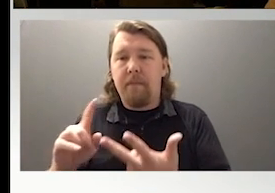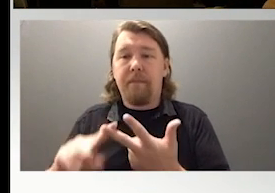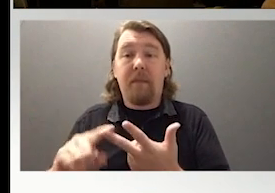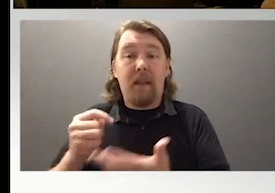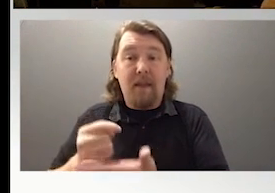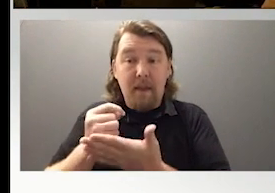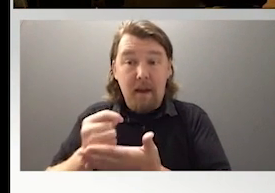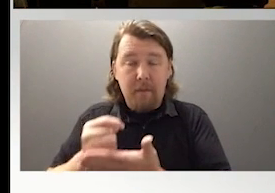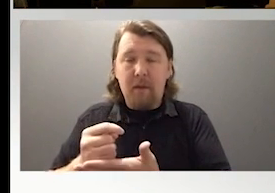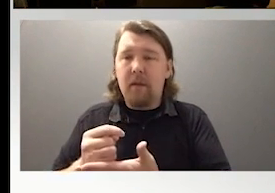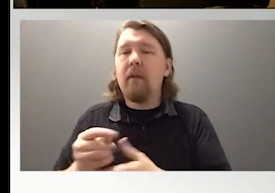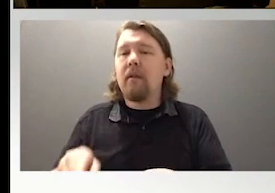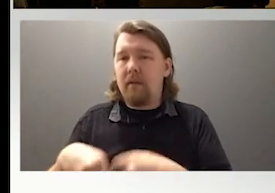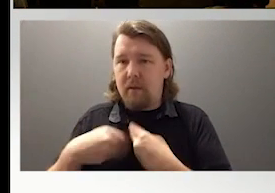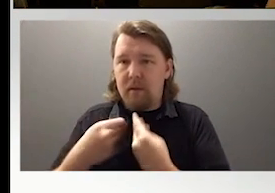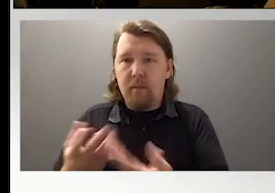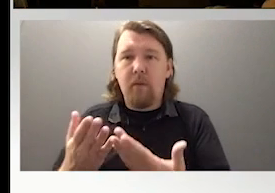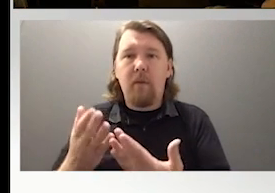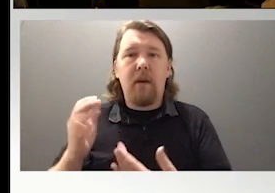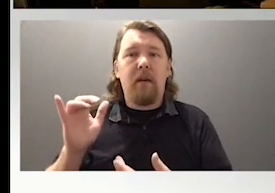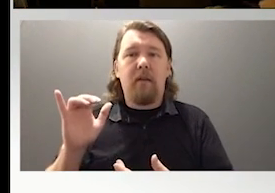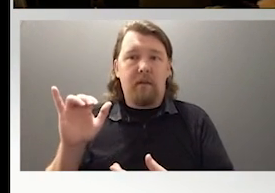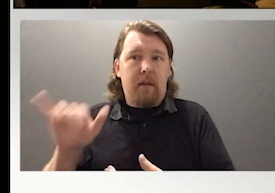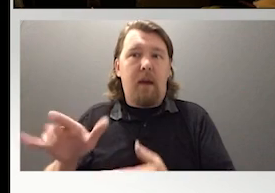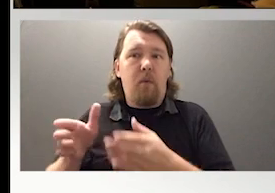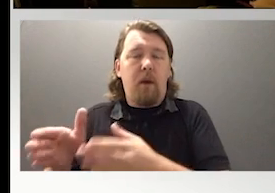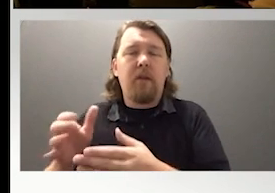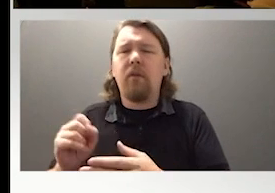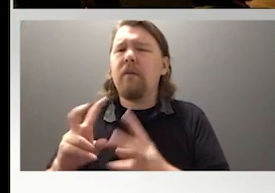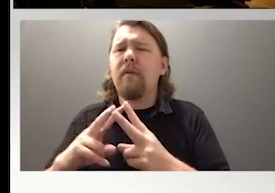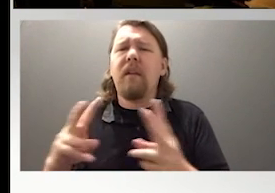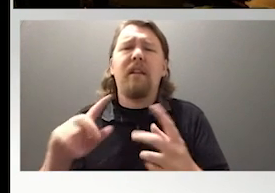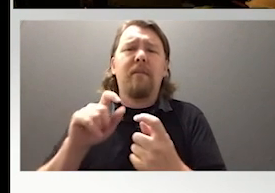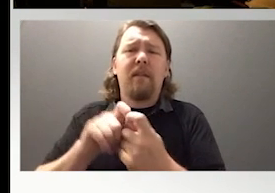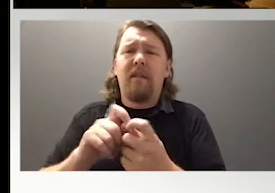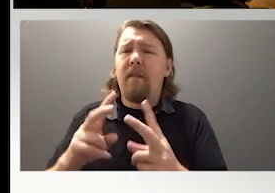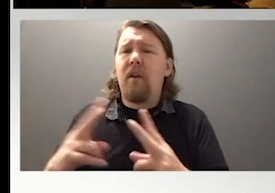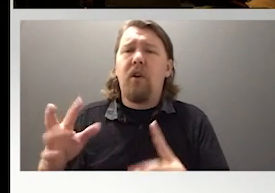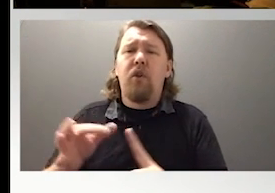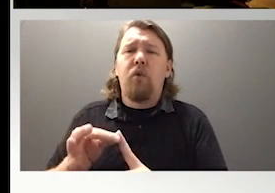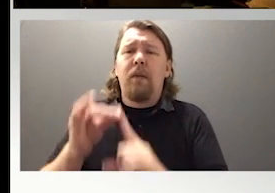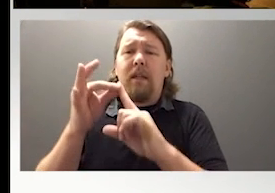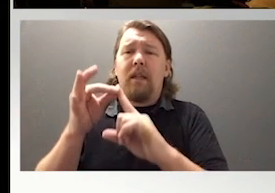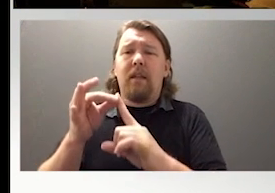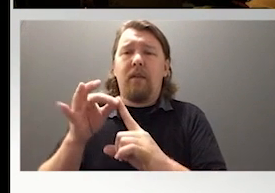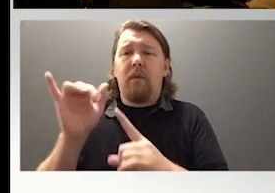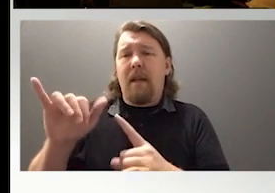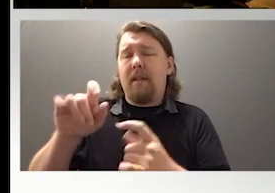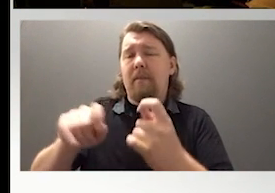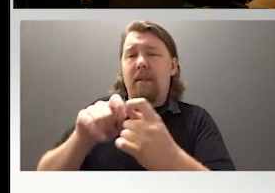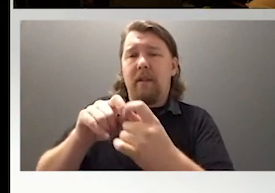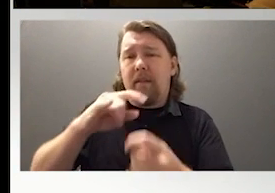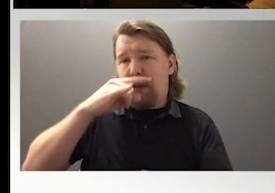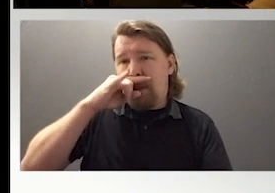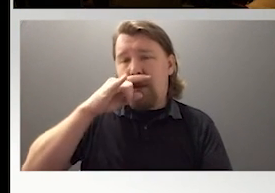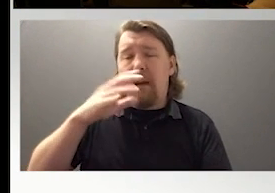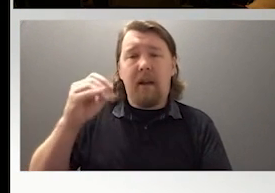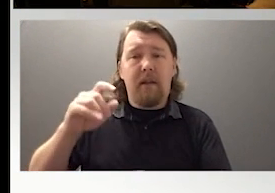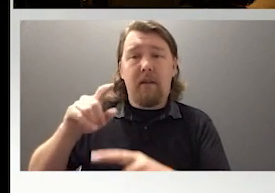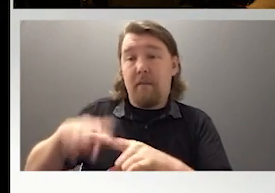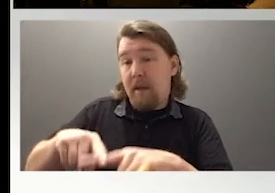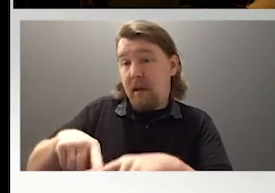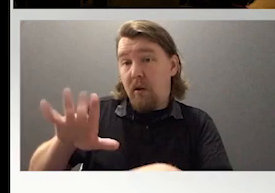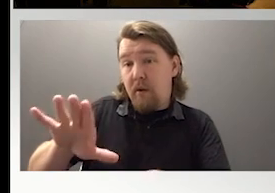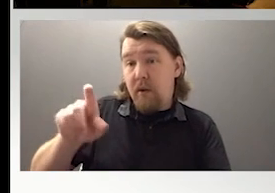Therapies would be provided. So it's very specific, very unique to the specific child, and based on their